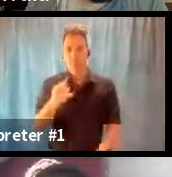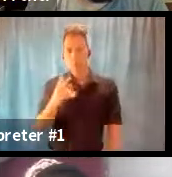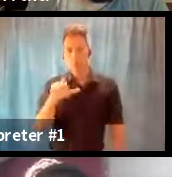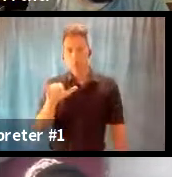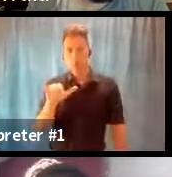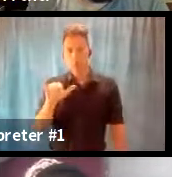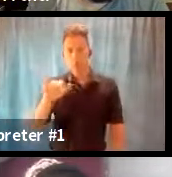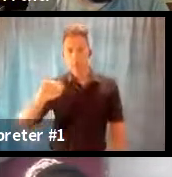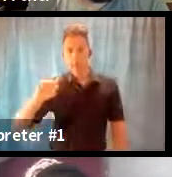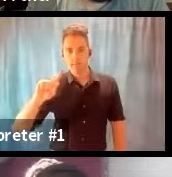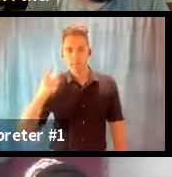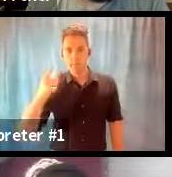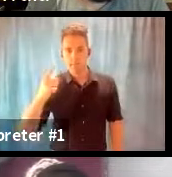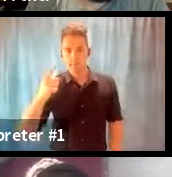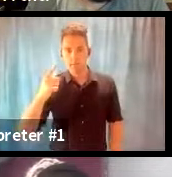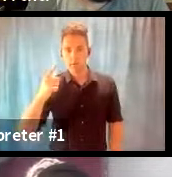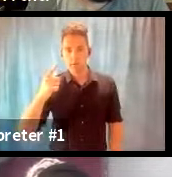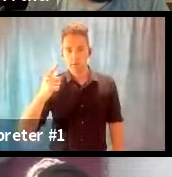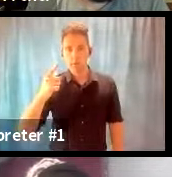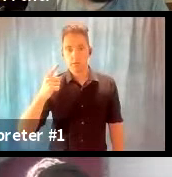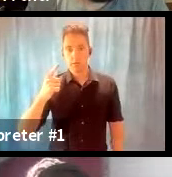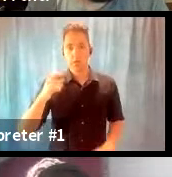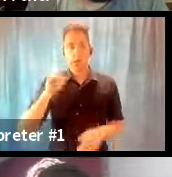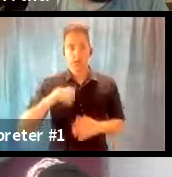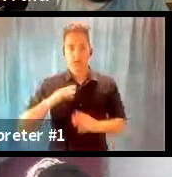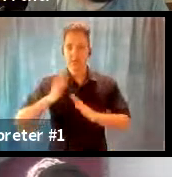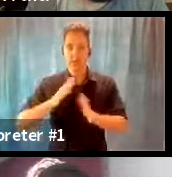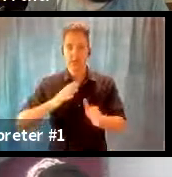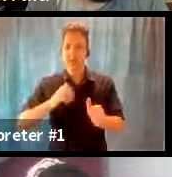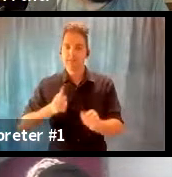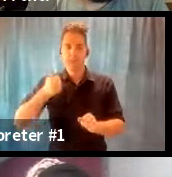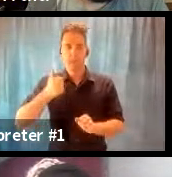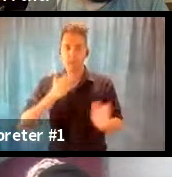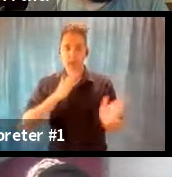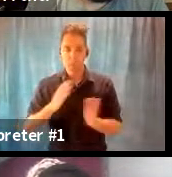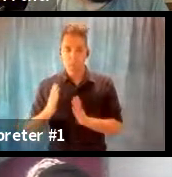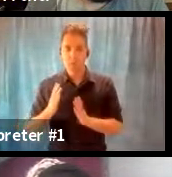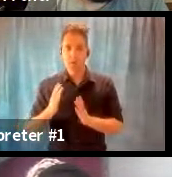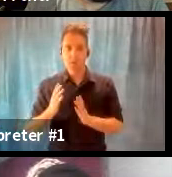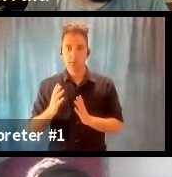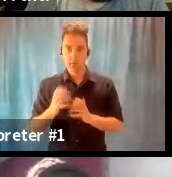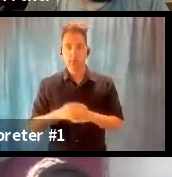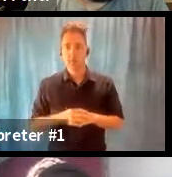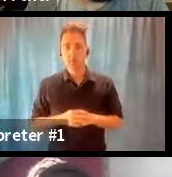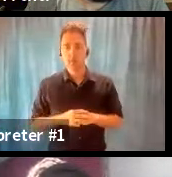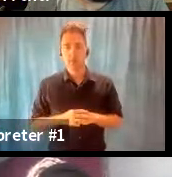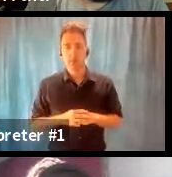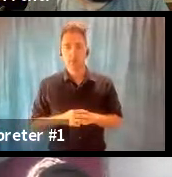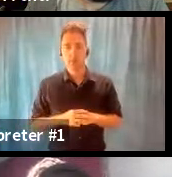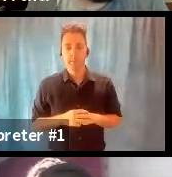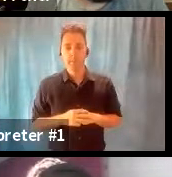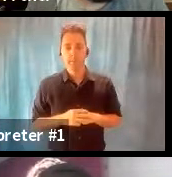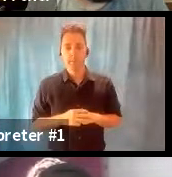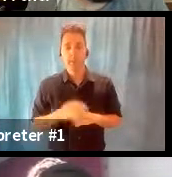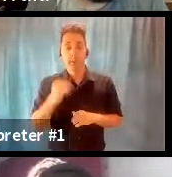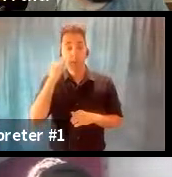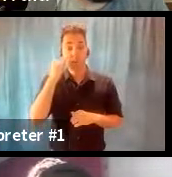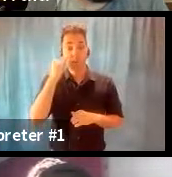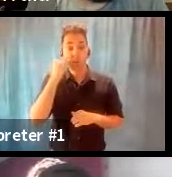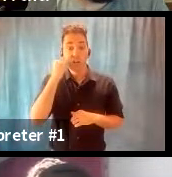is the fastest way to deliver direct relief. If a city department plans to spend the funds on its own,